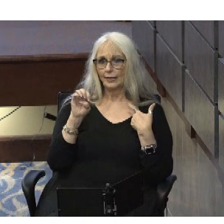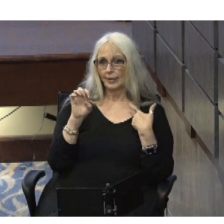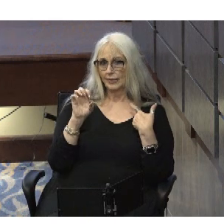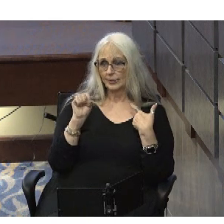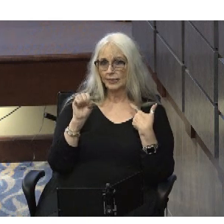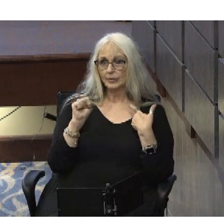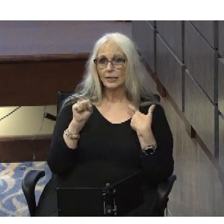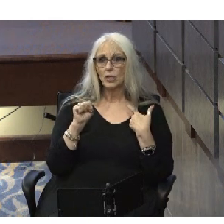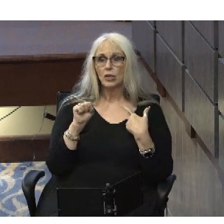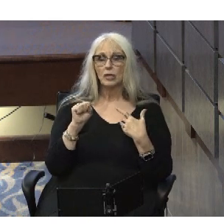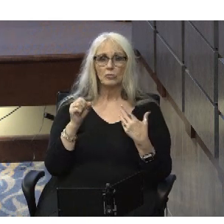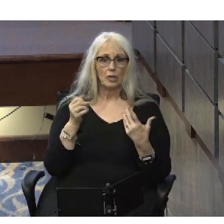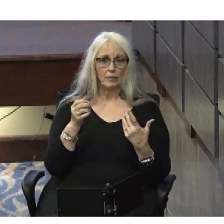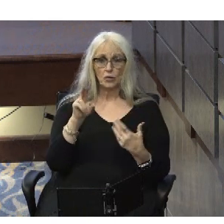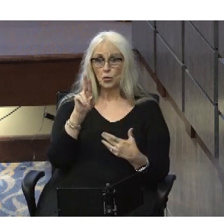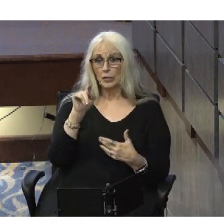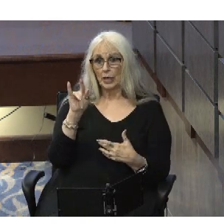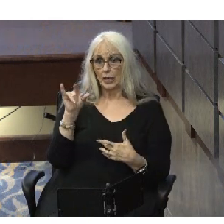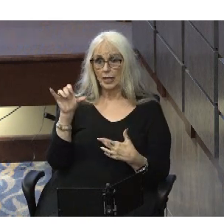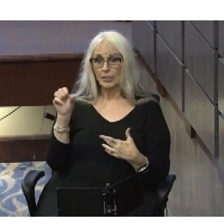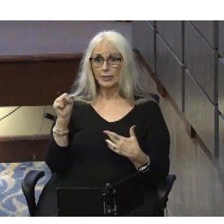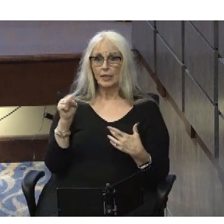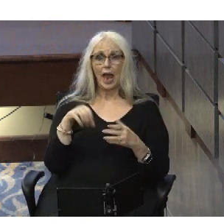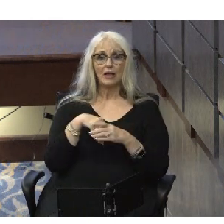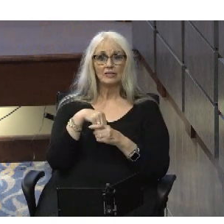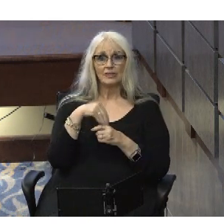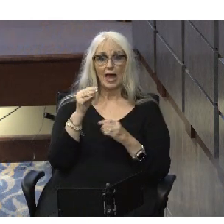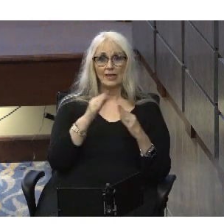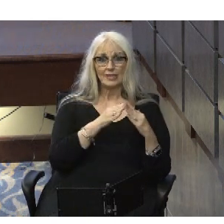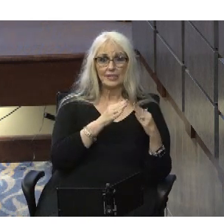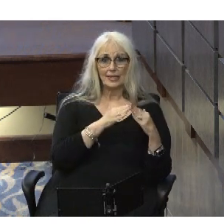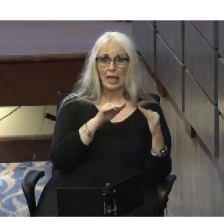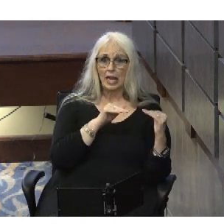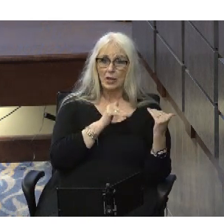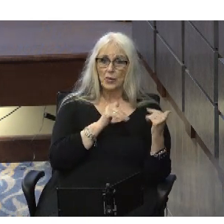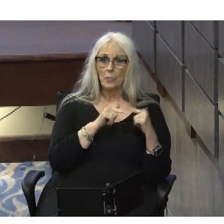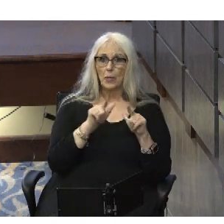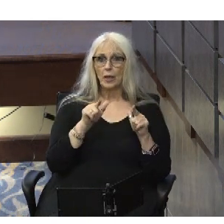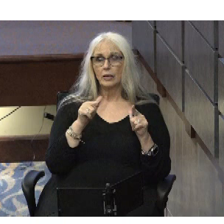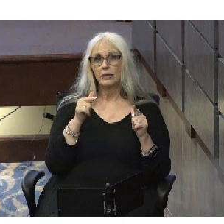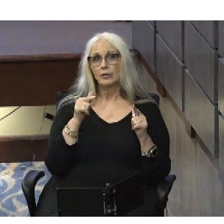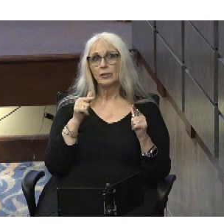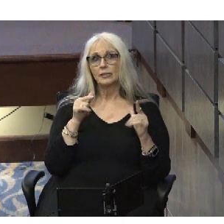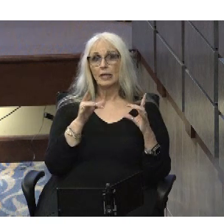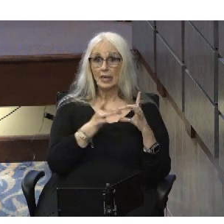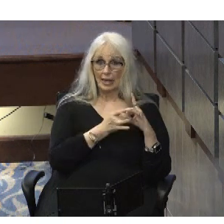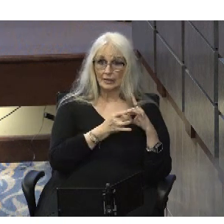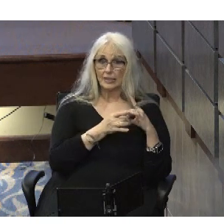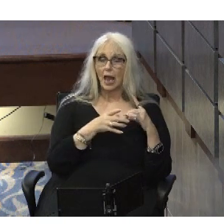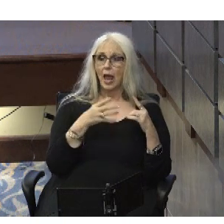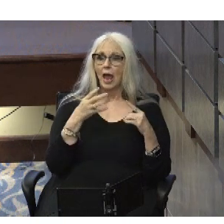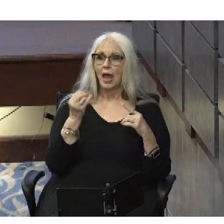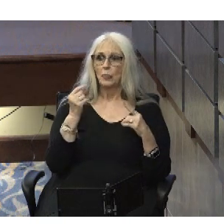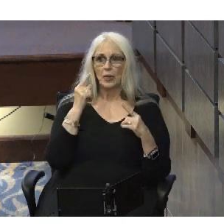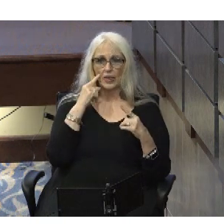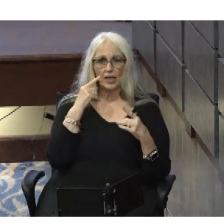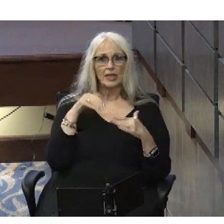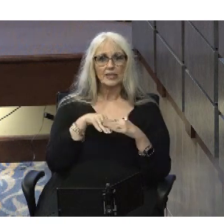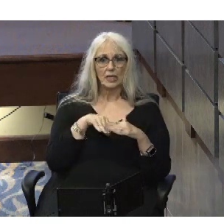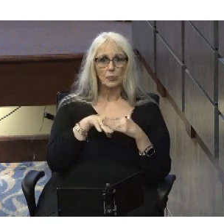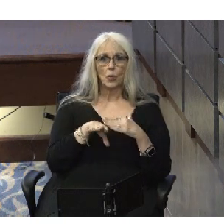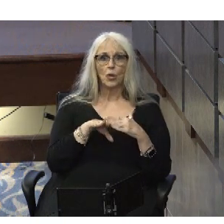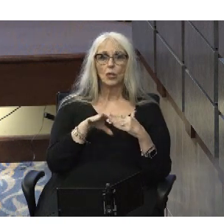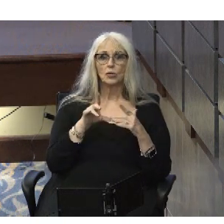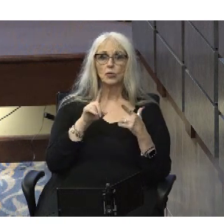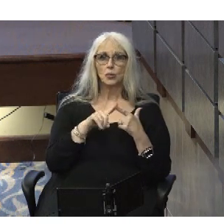existing utilities. It is outside the city limits, but it is also in the Waco ETJ. We believe that it's accessible via bus to